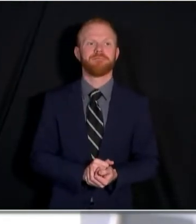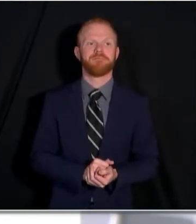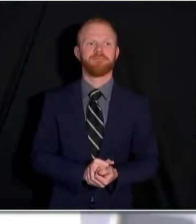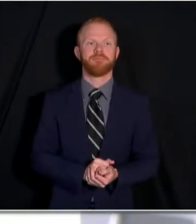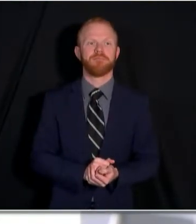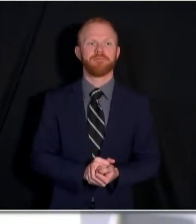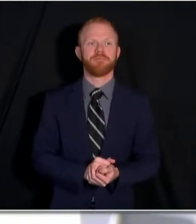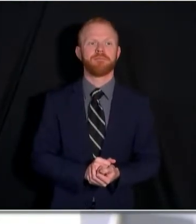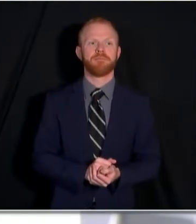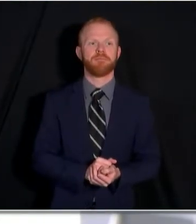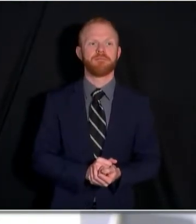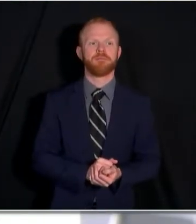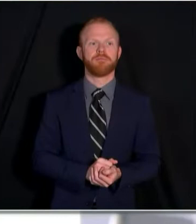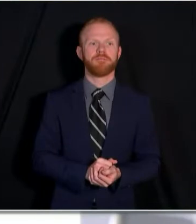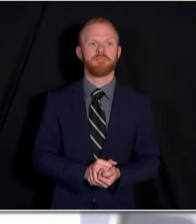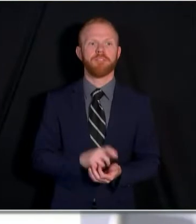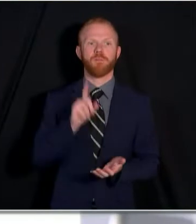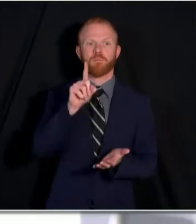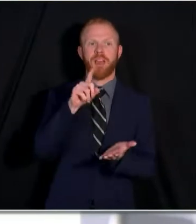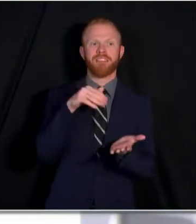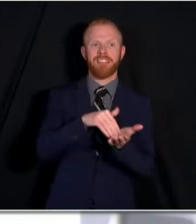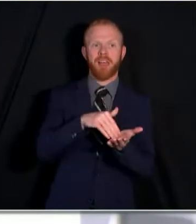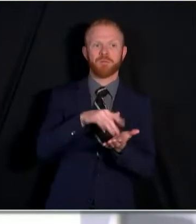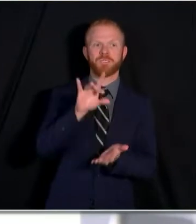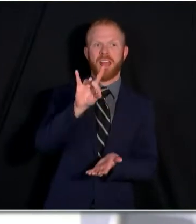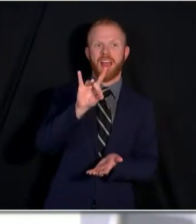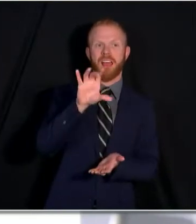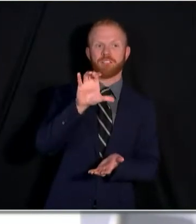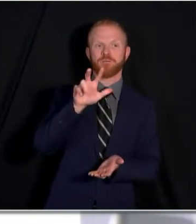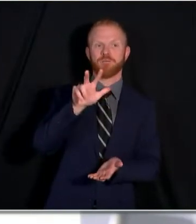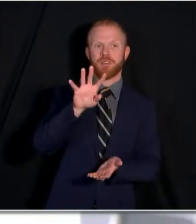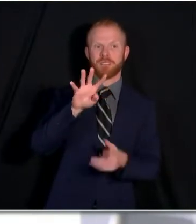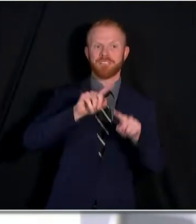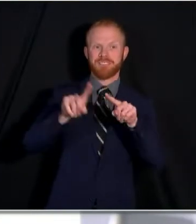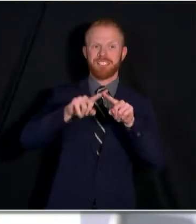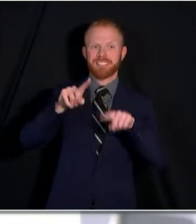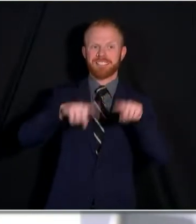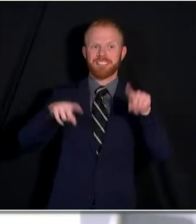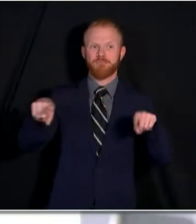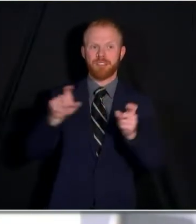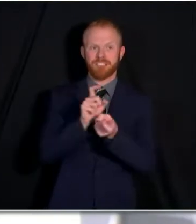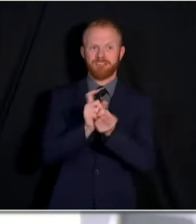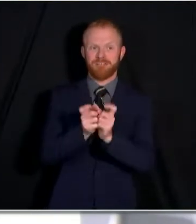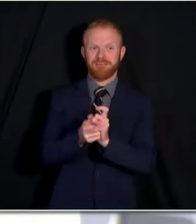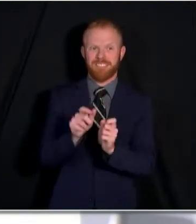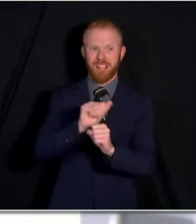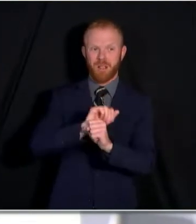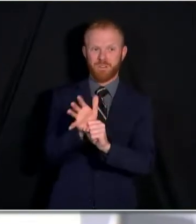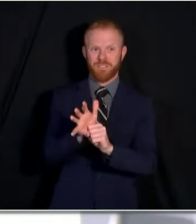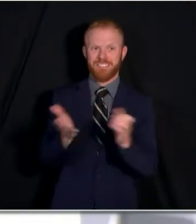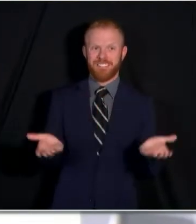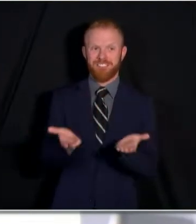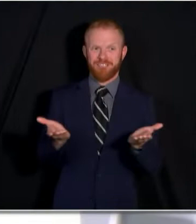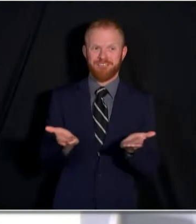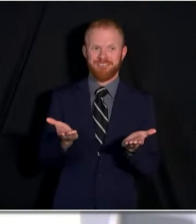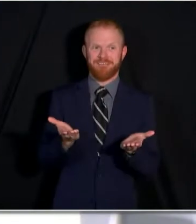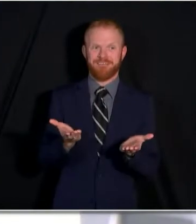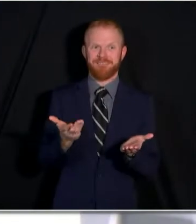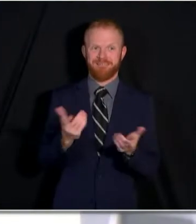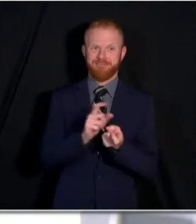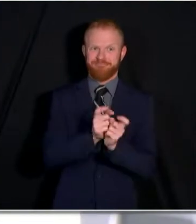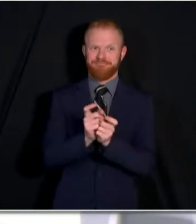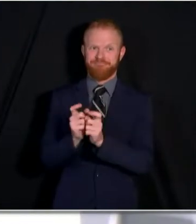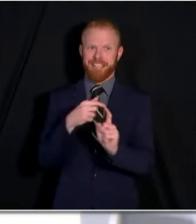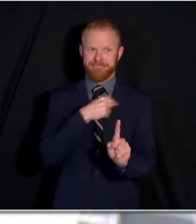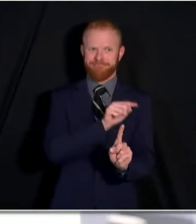1,834 West Coast variants, something not a lot of folks have paid much attention to. Those mutations, those variants